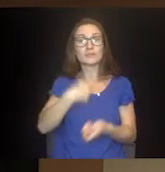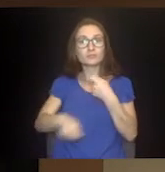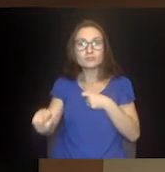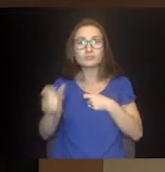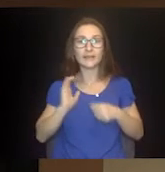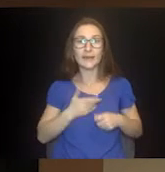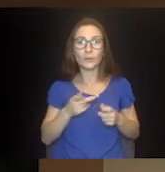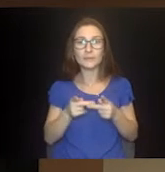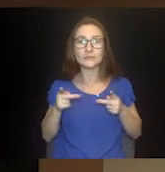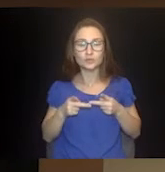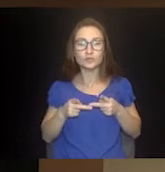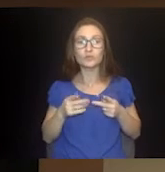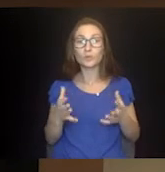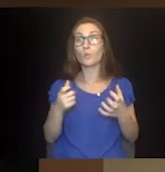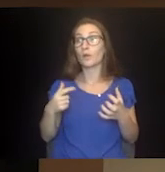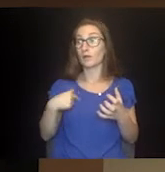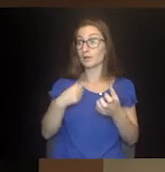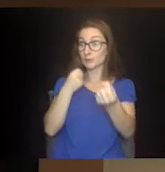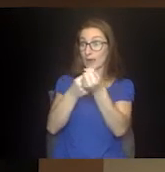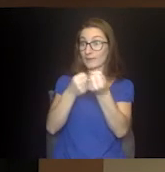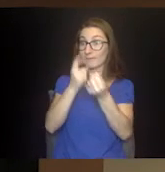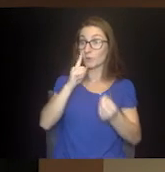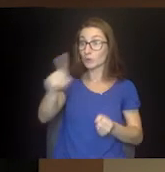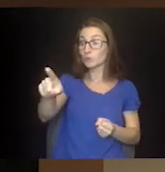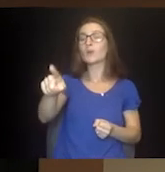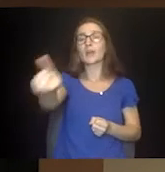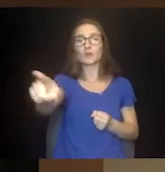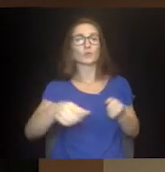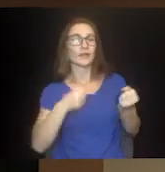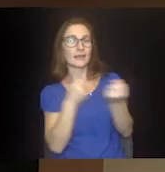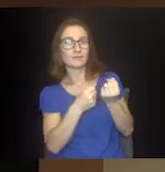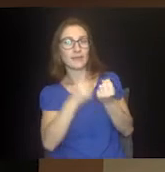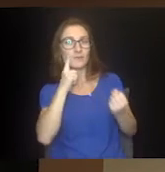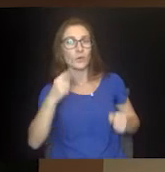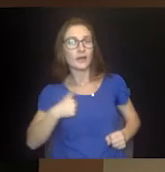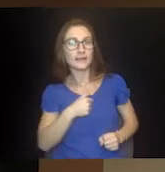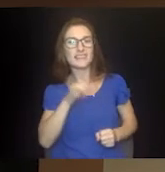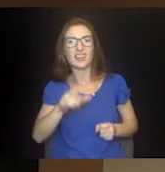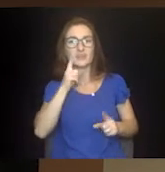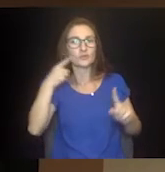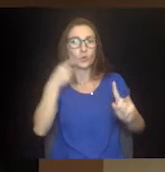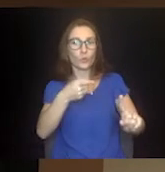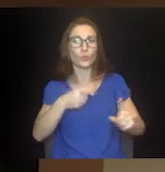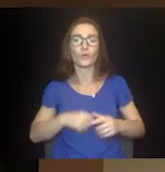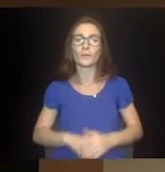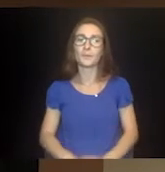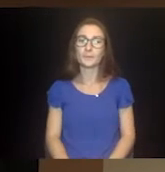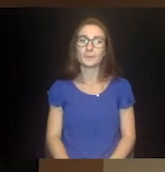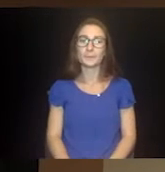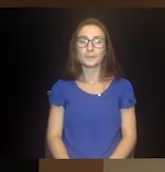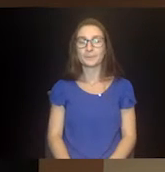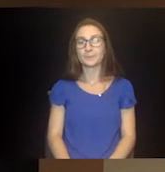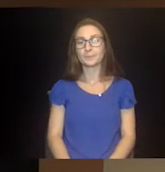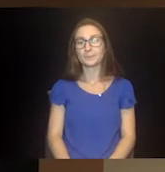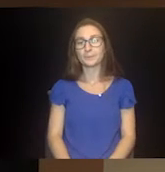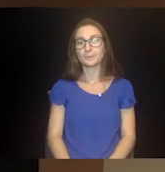want you to advocate the way we advocate for you guys, and that's the goal of it all at the end of the day.